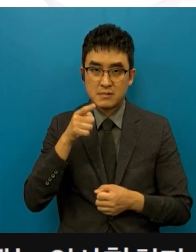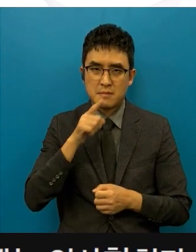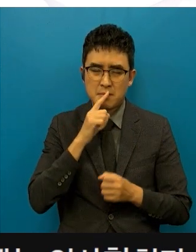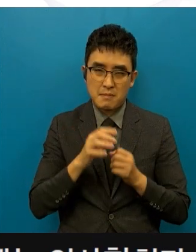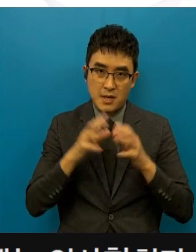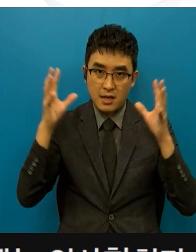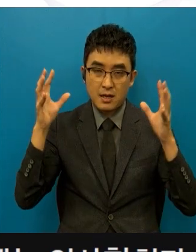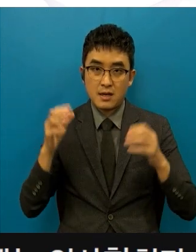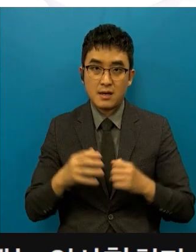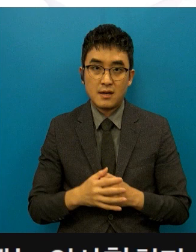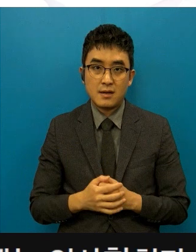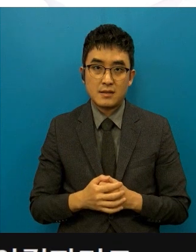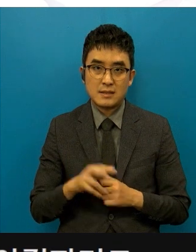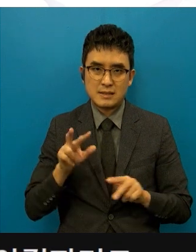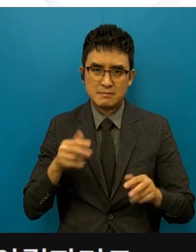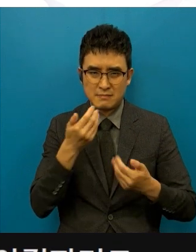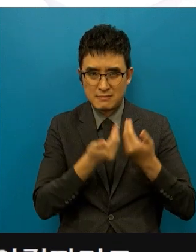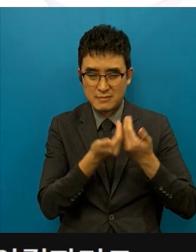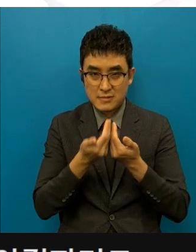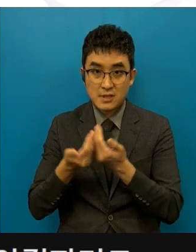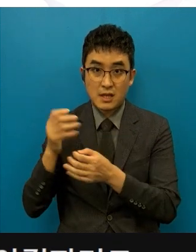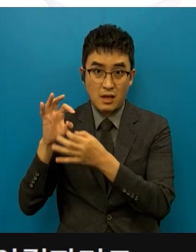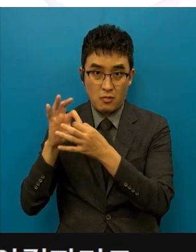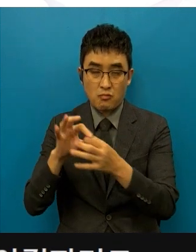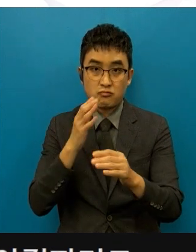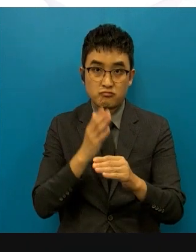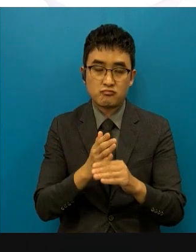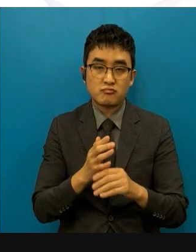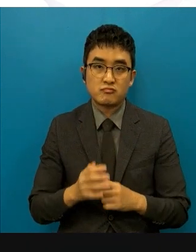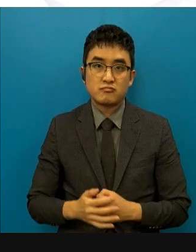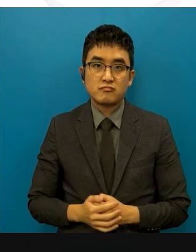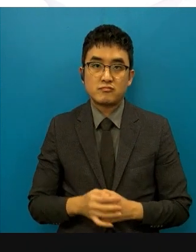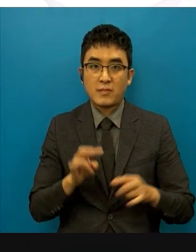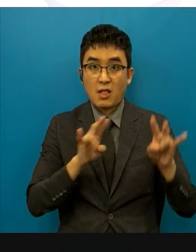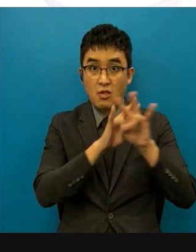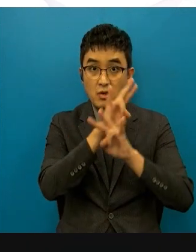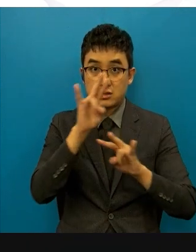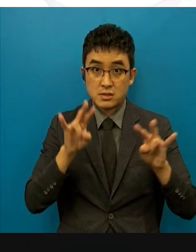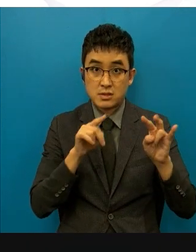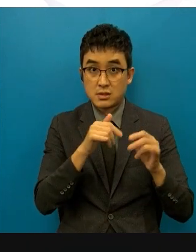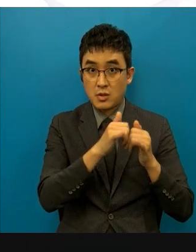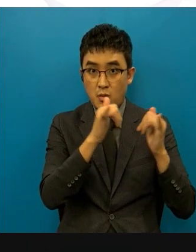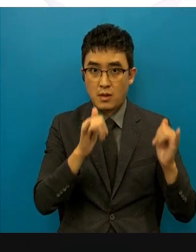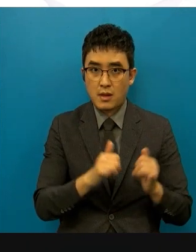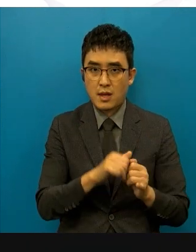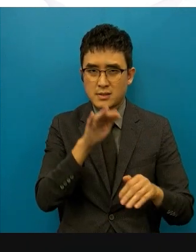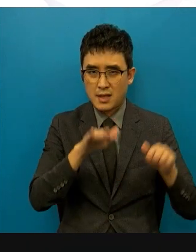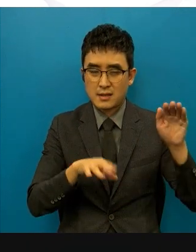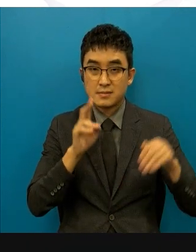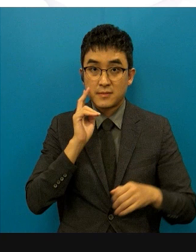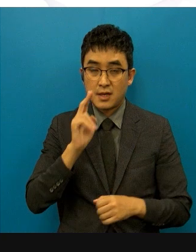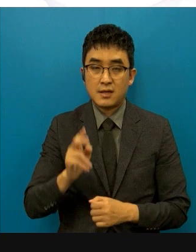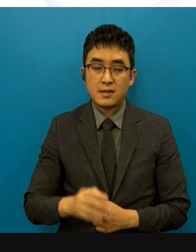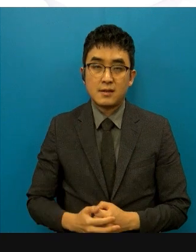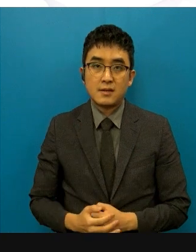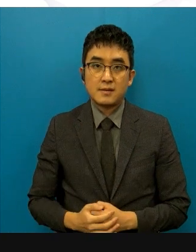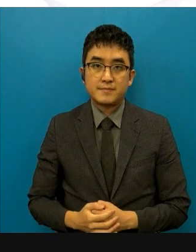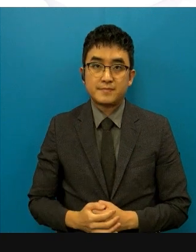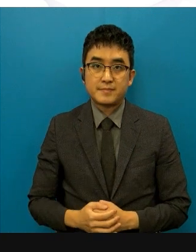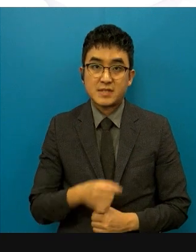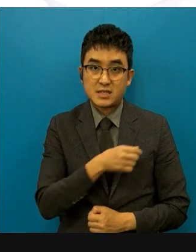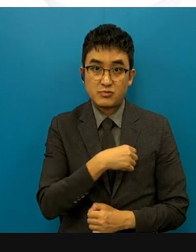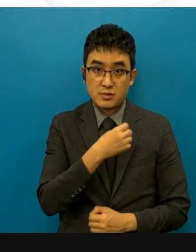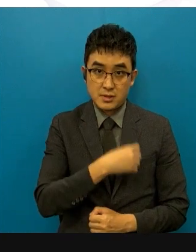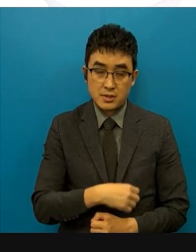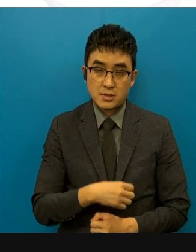between the two states is in Switzerland, the assisted suicide practice has been, the medical profession has been trying to